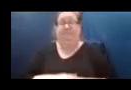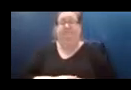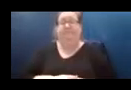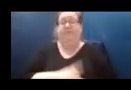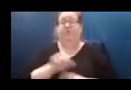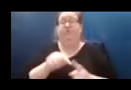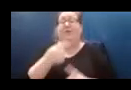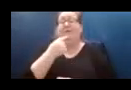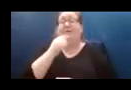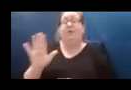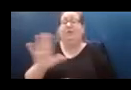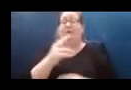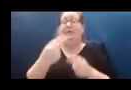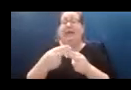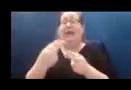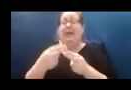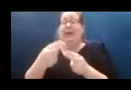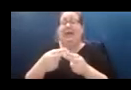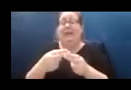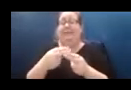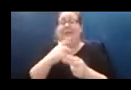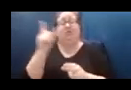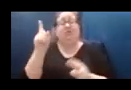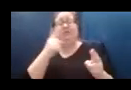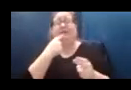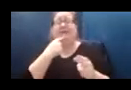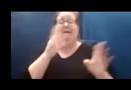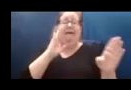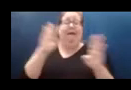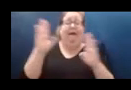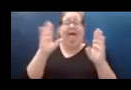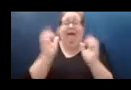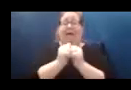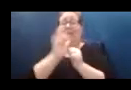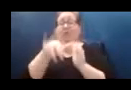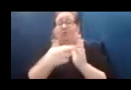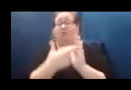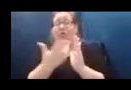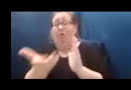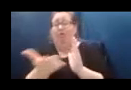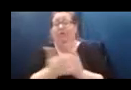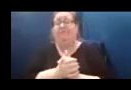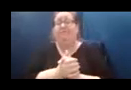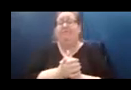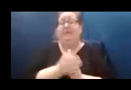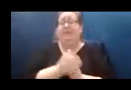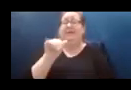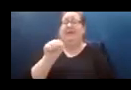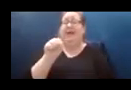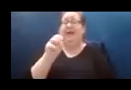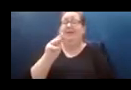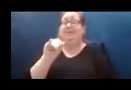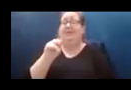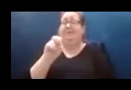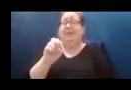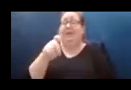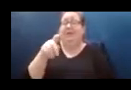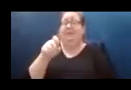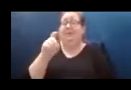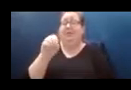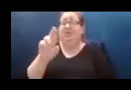name, if you could just say hi to everybody with your role. I'll start with Yasmin Passar from